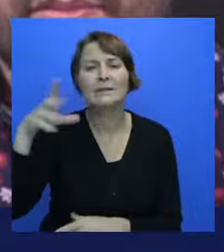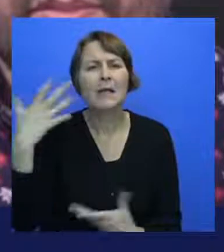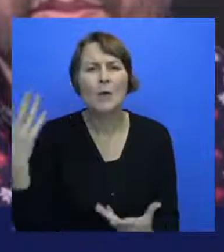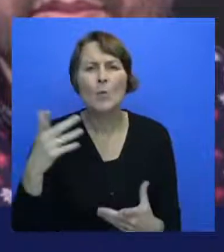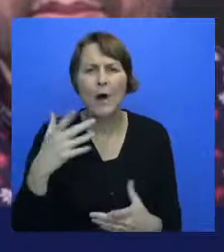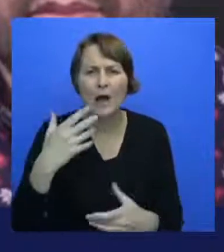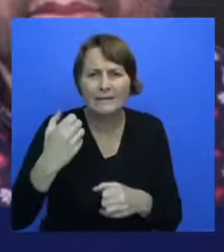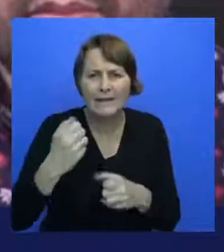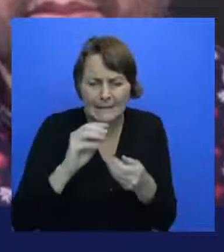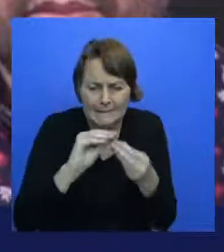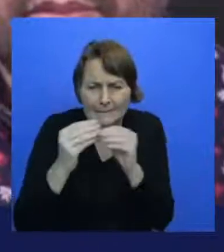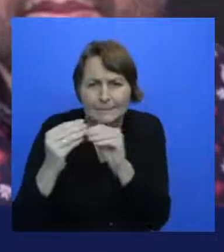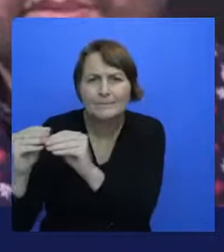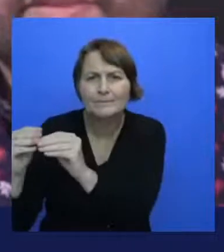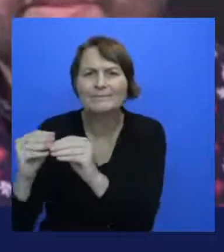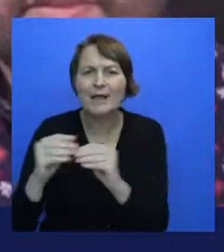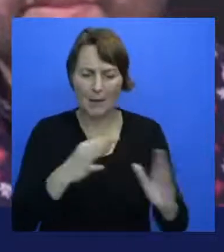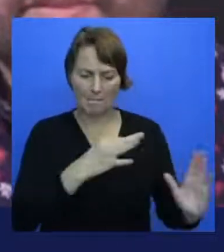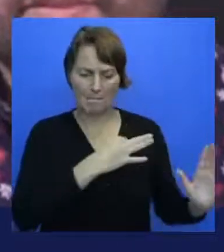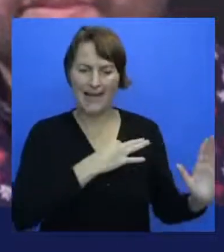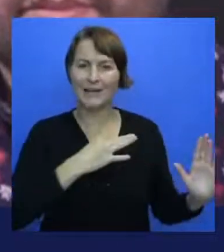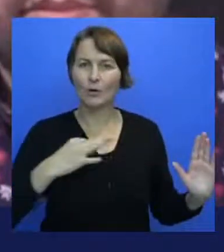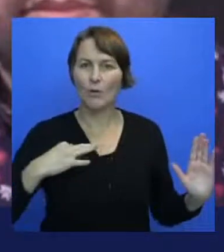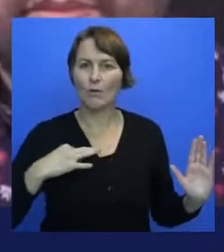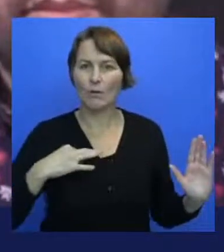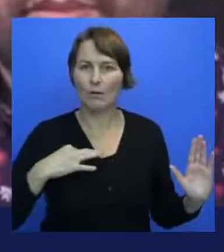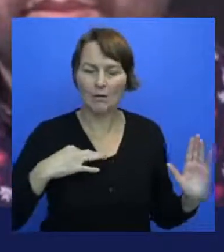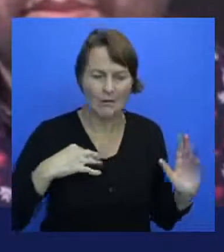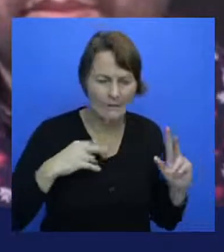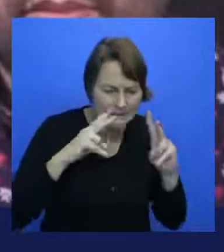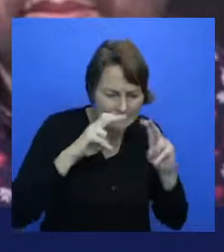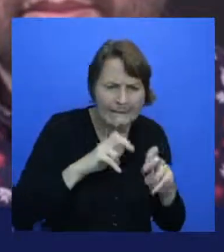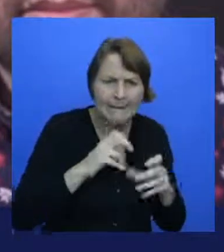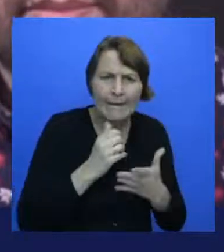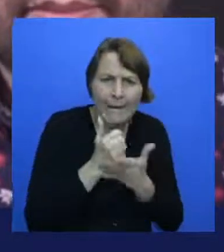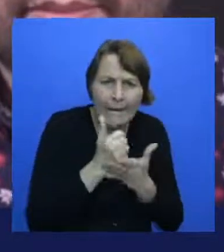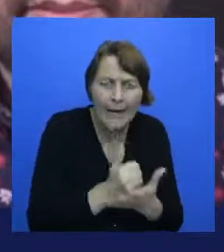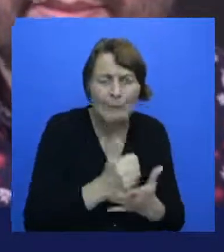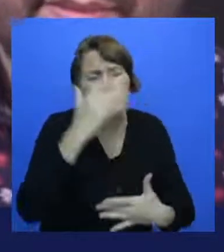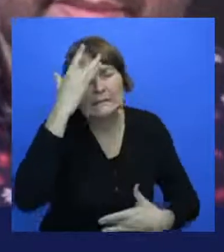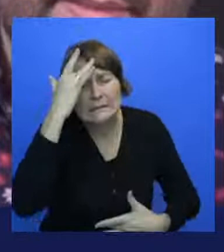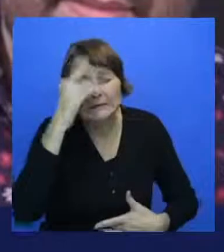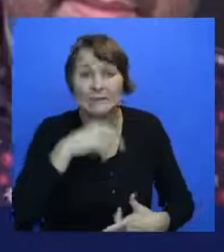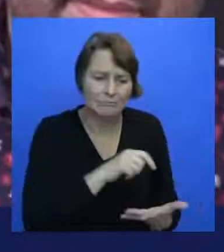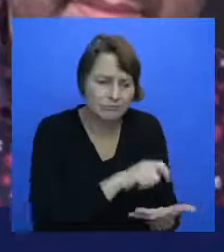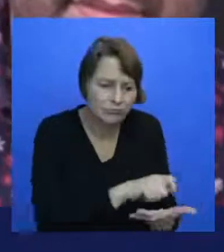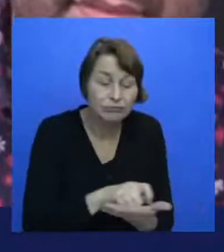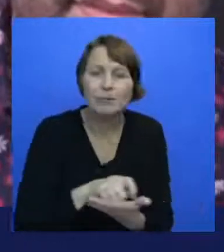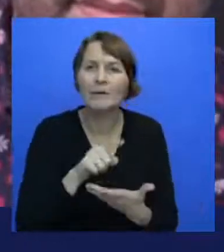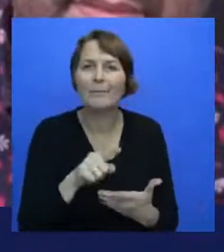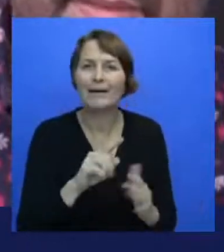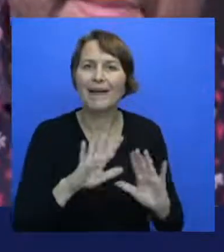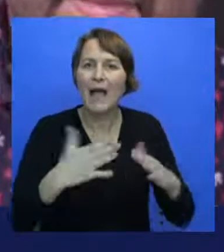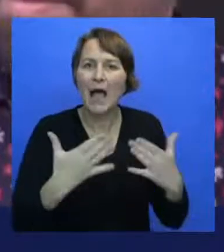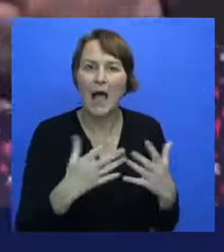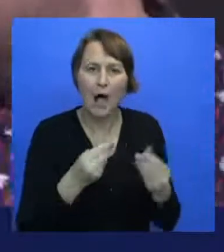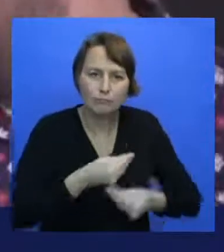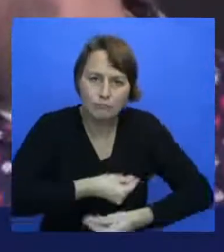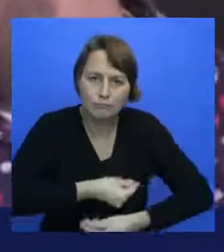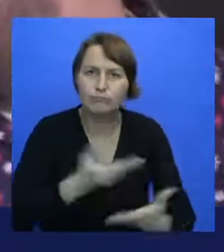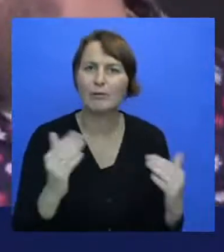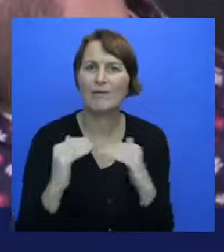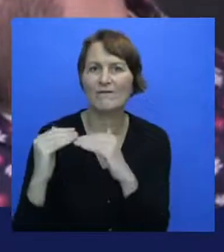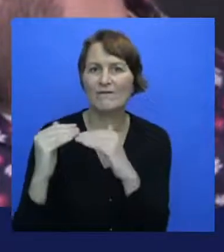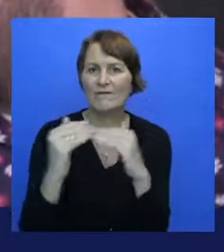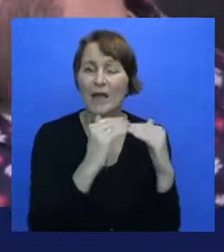to know that those diagnoses are fair across, you know, races, genders, lots of different things like that. And so what they use is toolkits